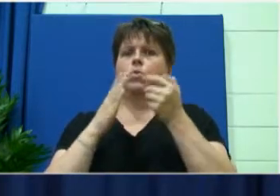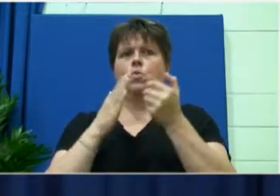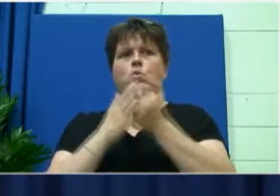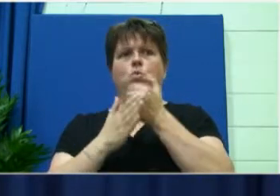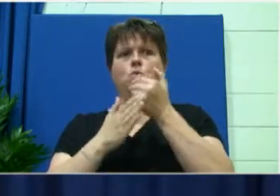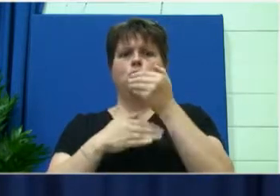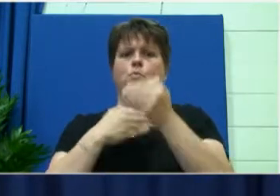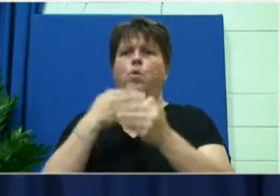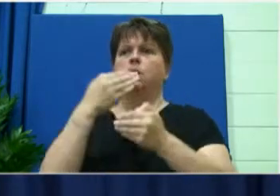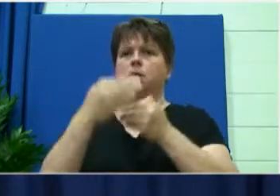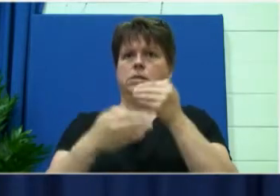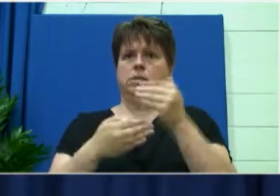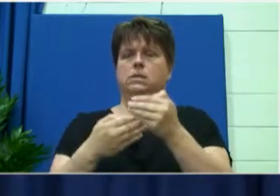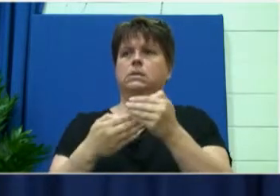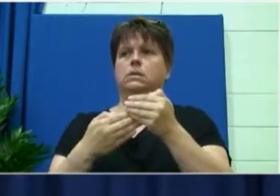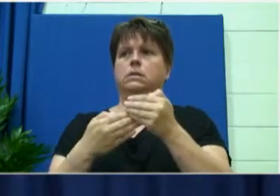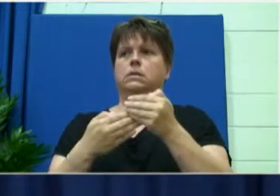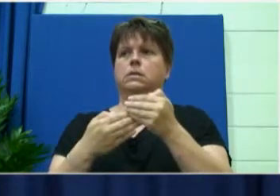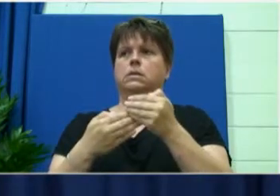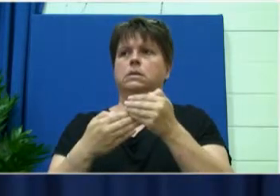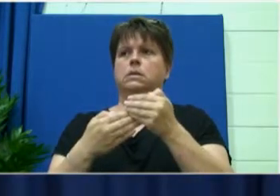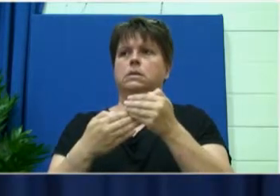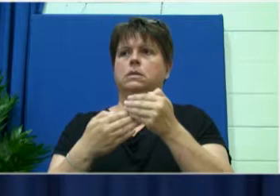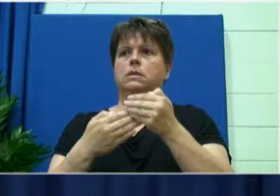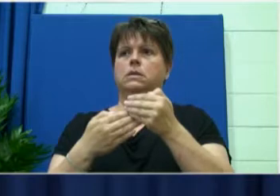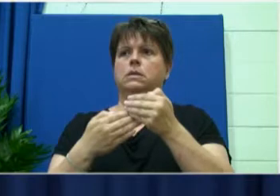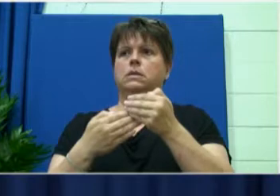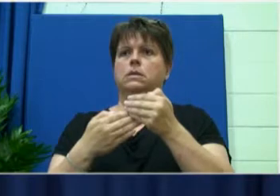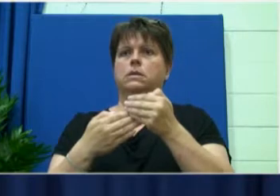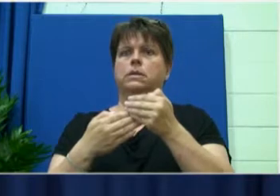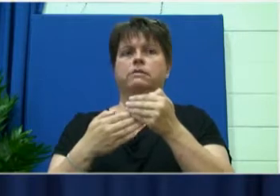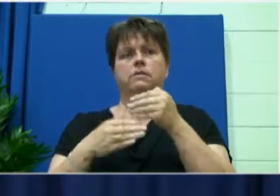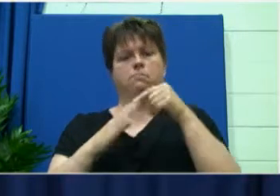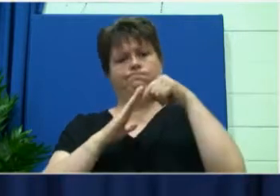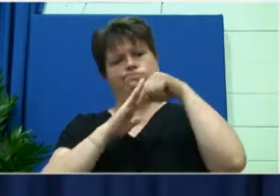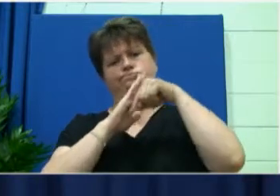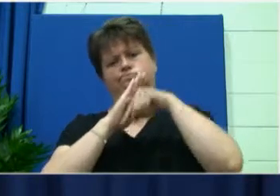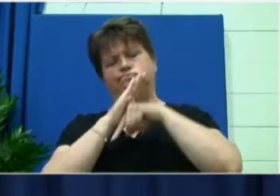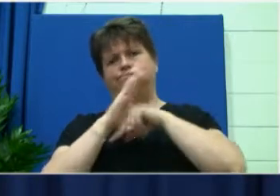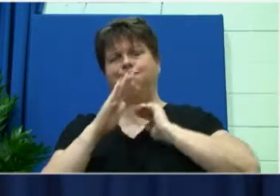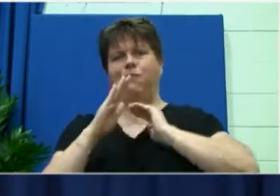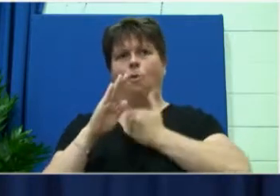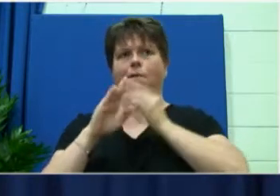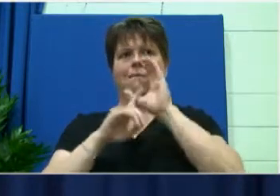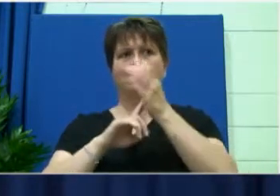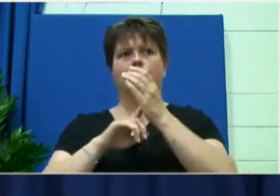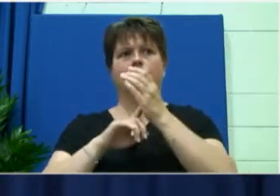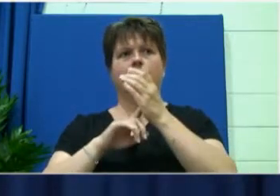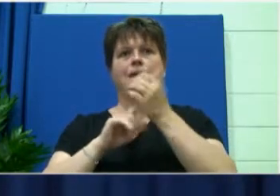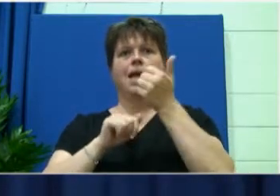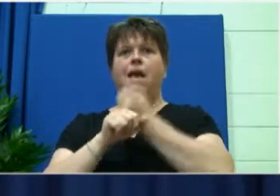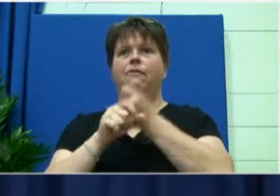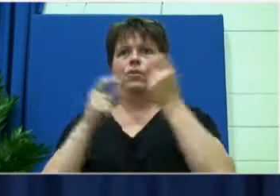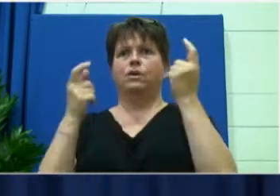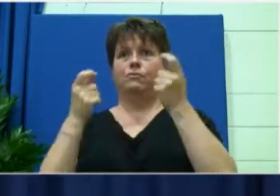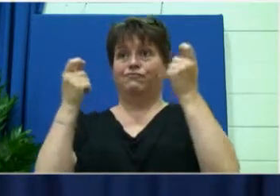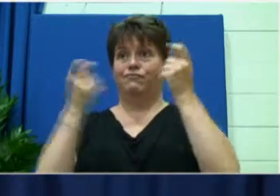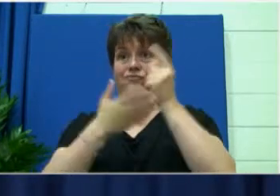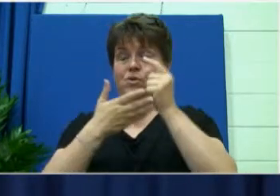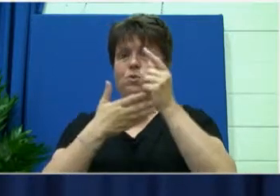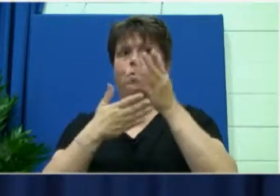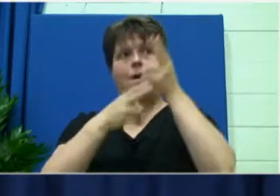new process that's now embedded into our culture. And that is, every commencement we will